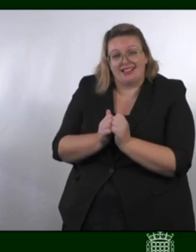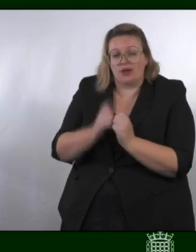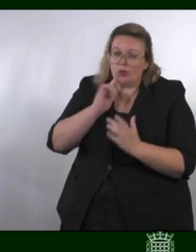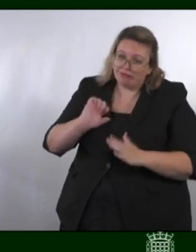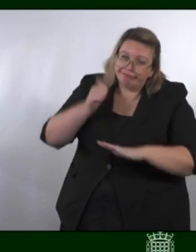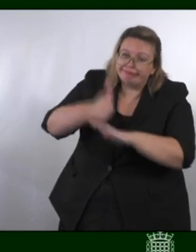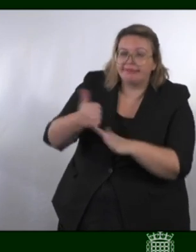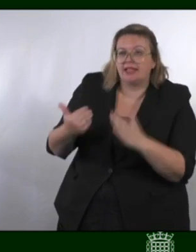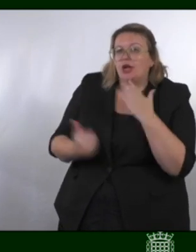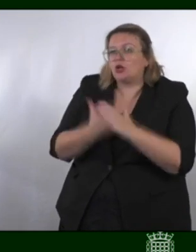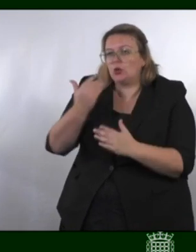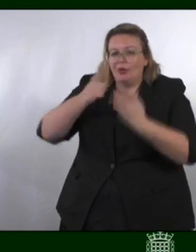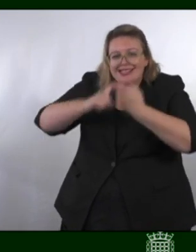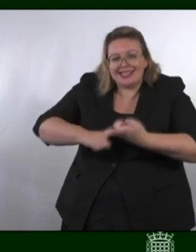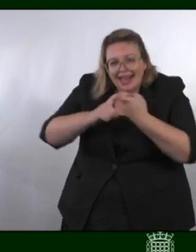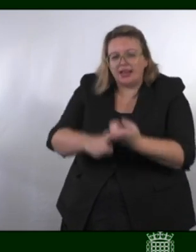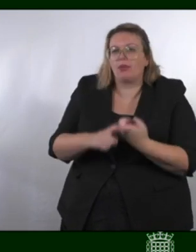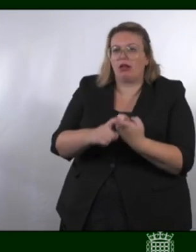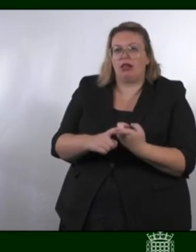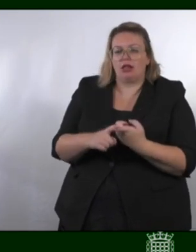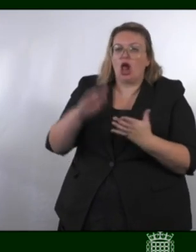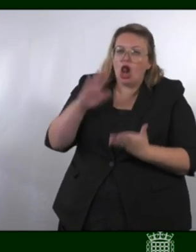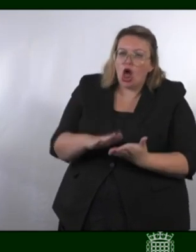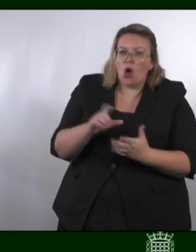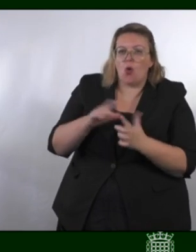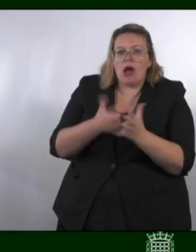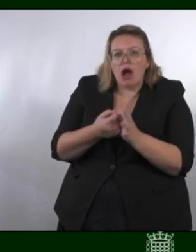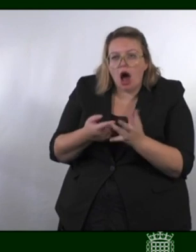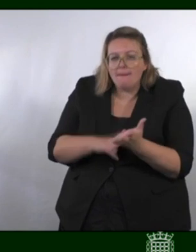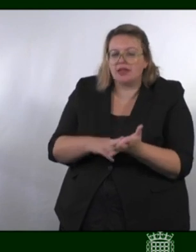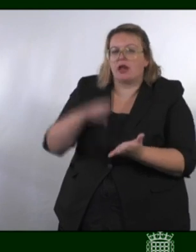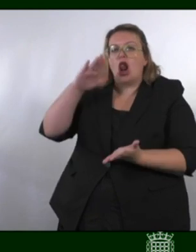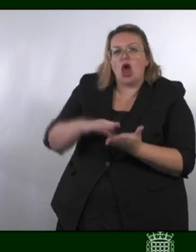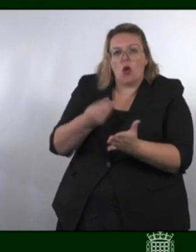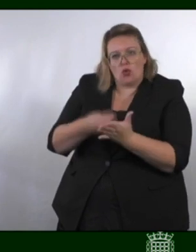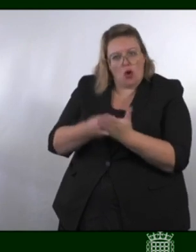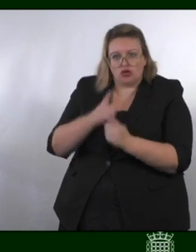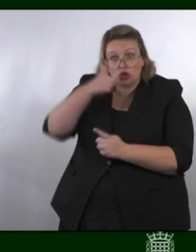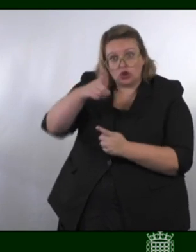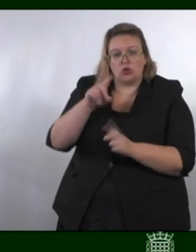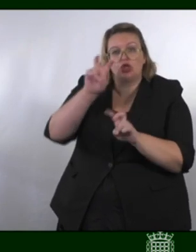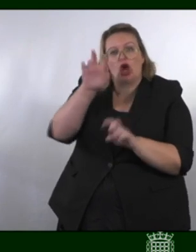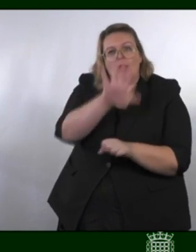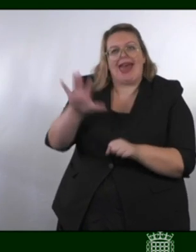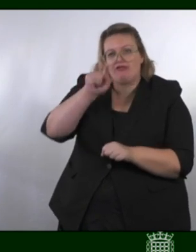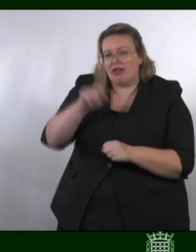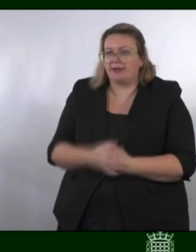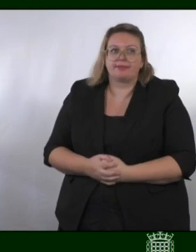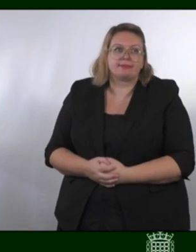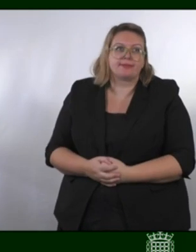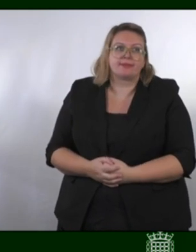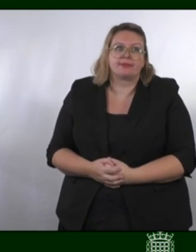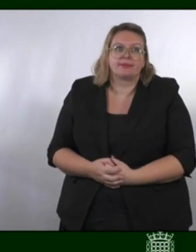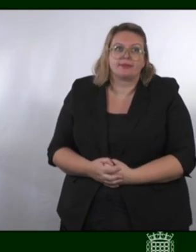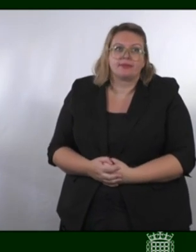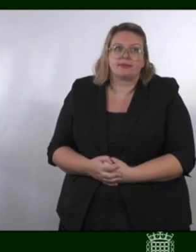of sustainable, low-carbon and low-cost heat energy to Stoke-on-Trent. Thank you, Mr. Speaker. 3